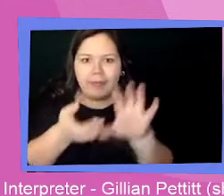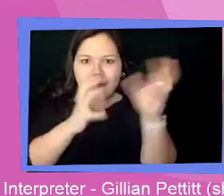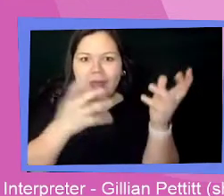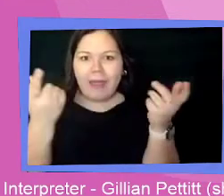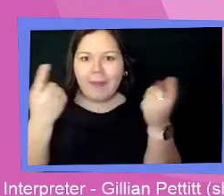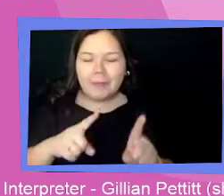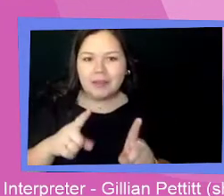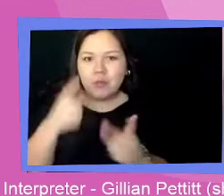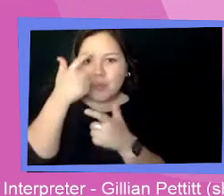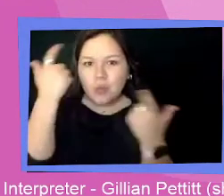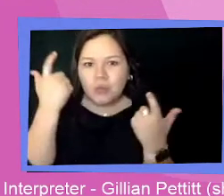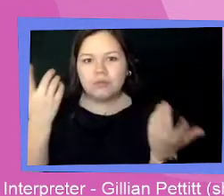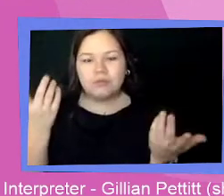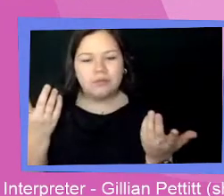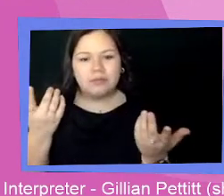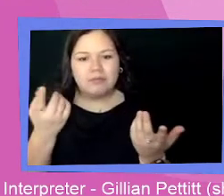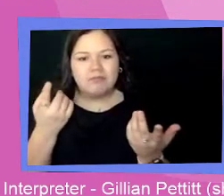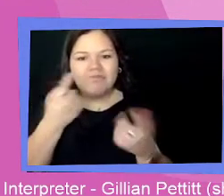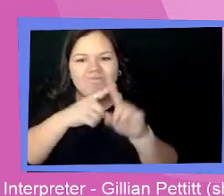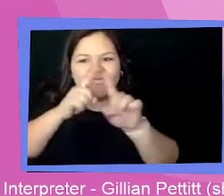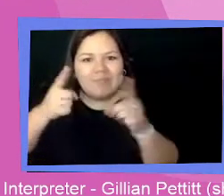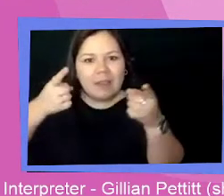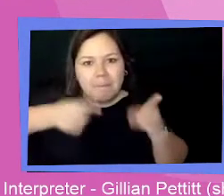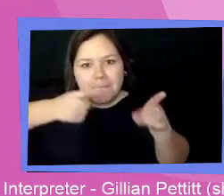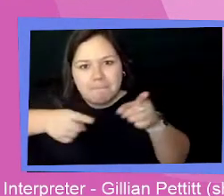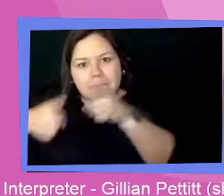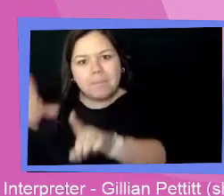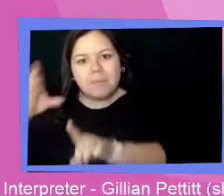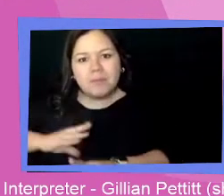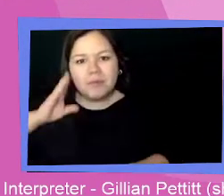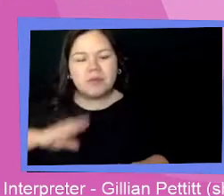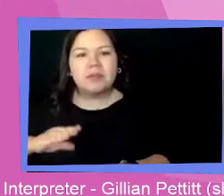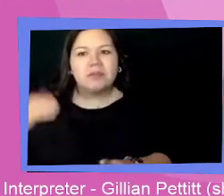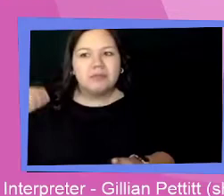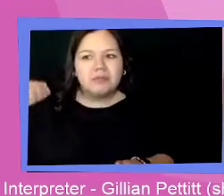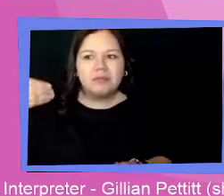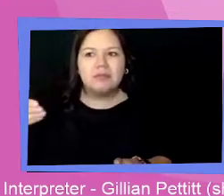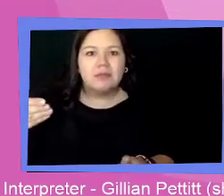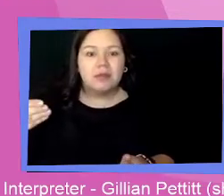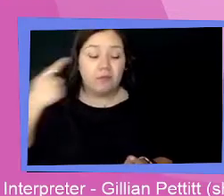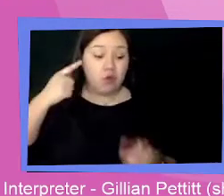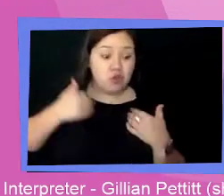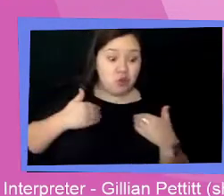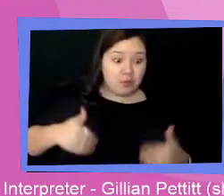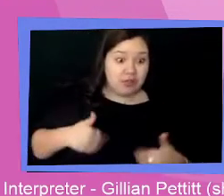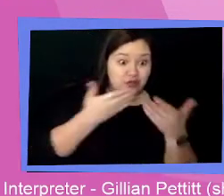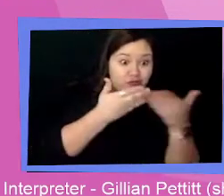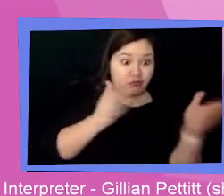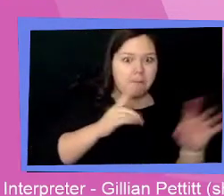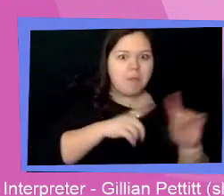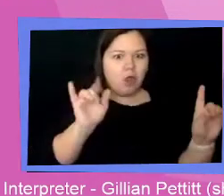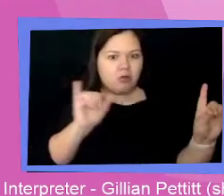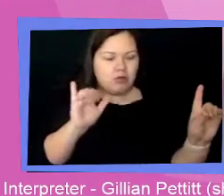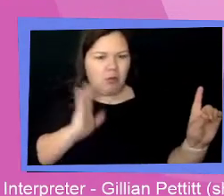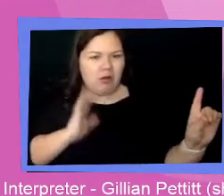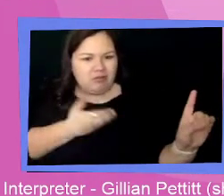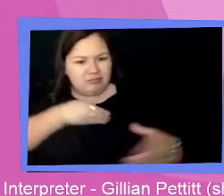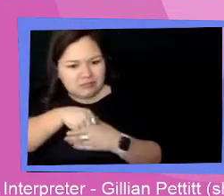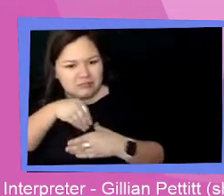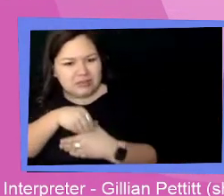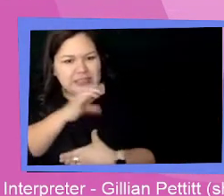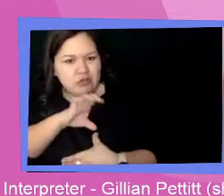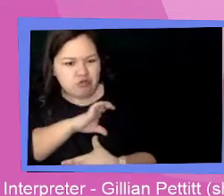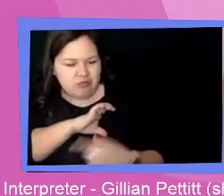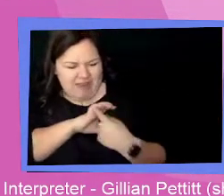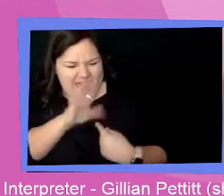guess, that we experience, and as humans, and then as you know, our characters that propel